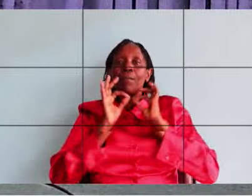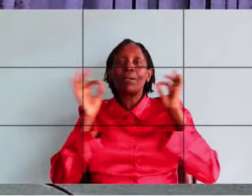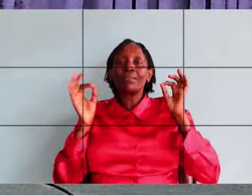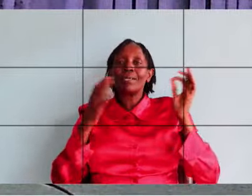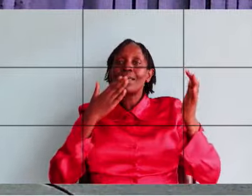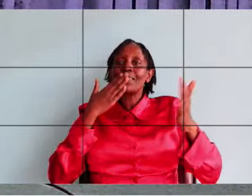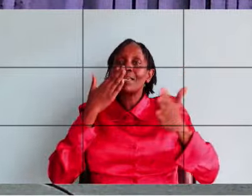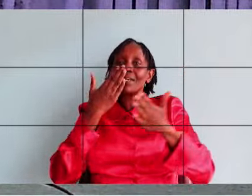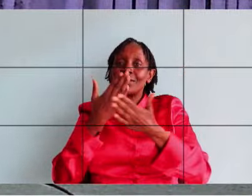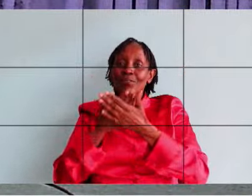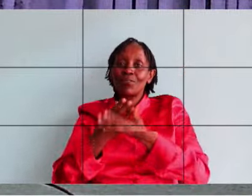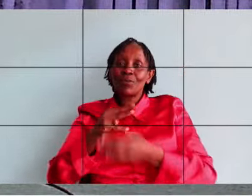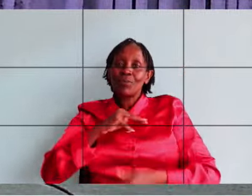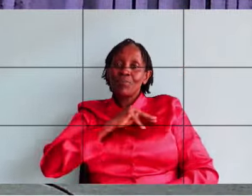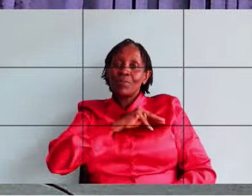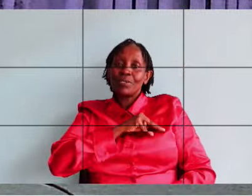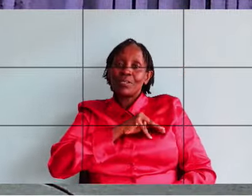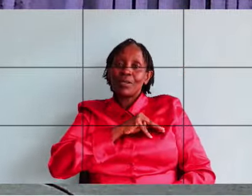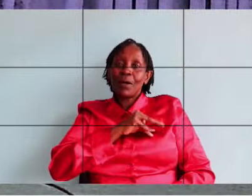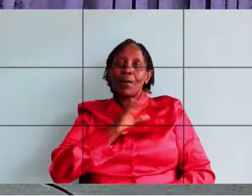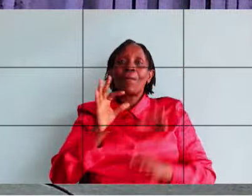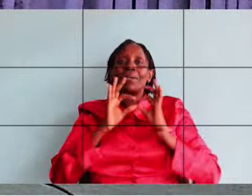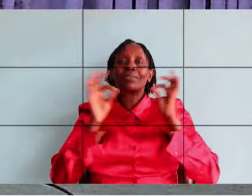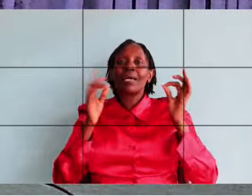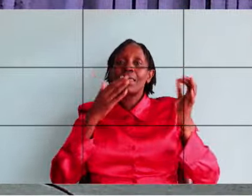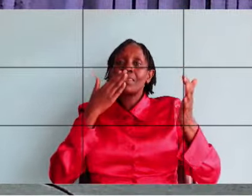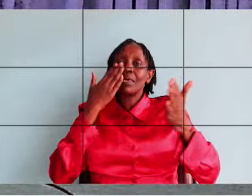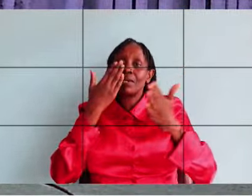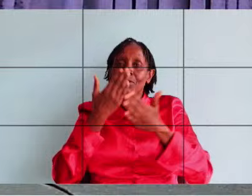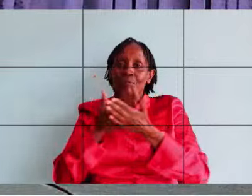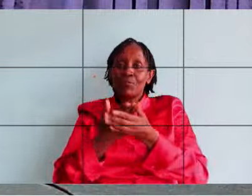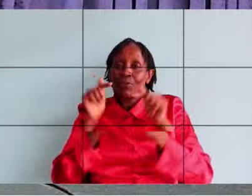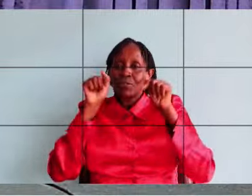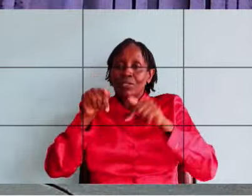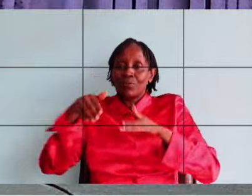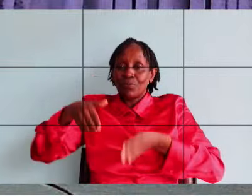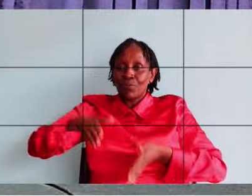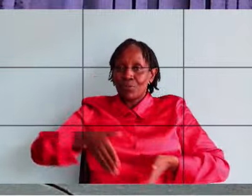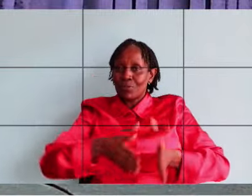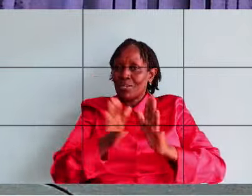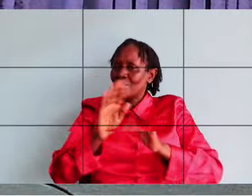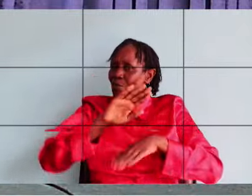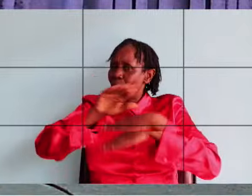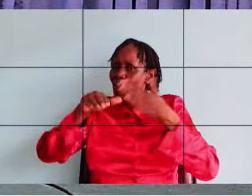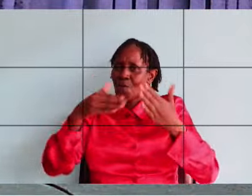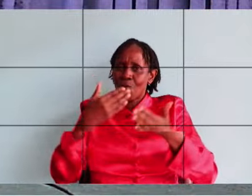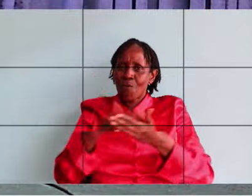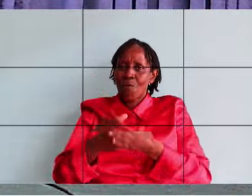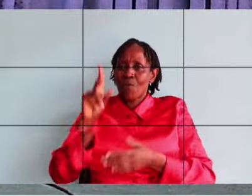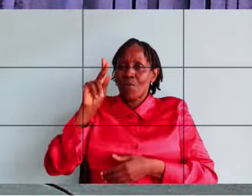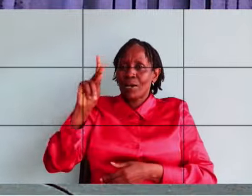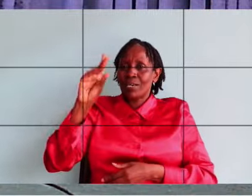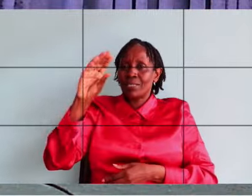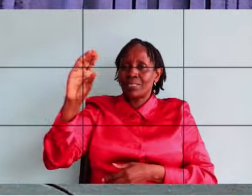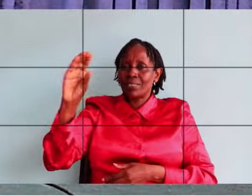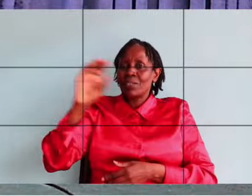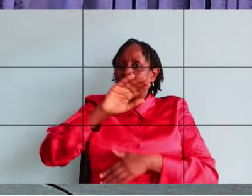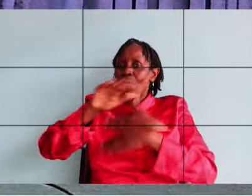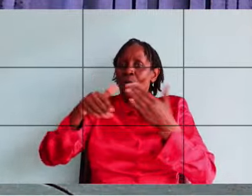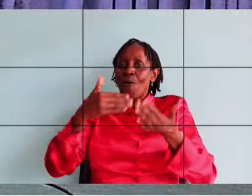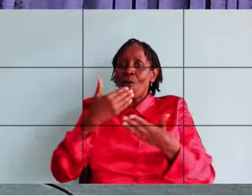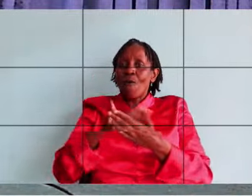missions, Harun, for this opportunity. And the entire KCC family. And those who are visiting with us from the US,